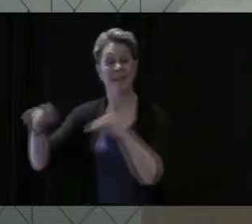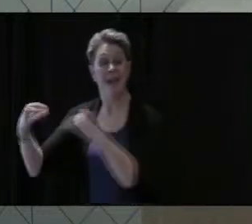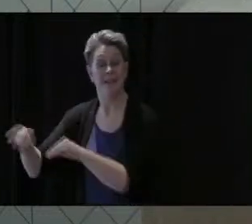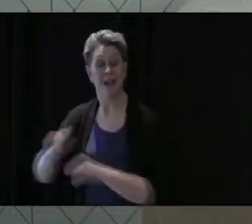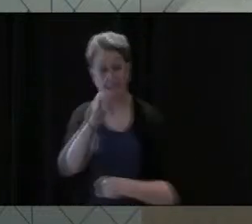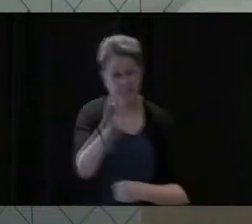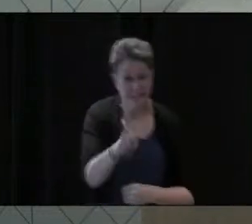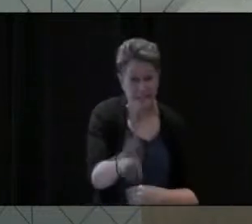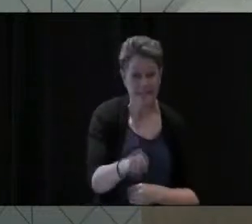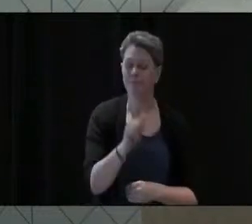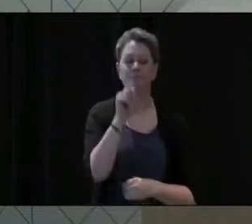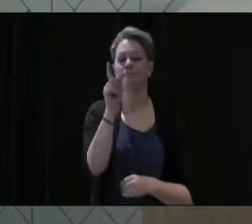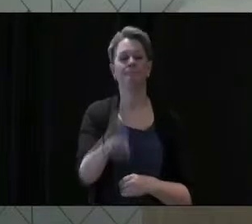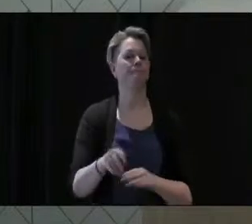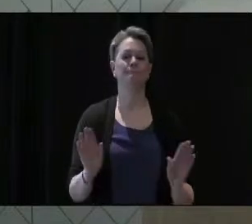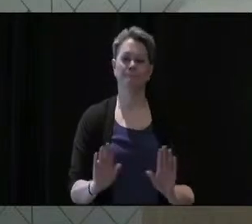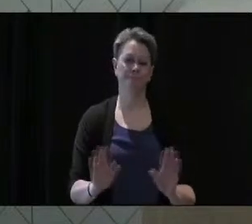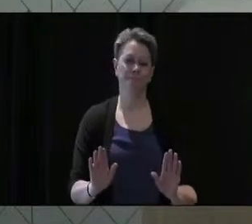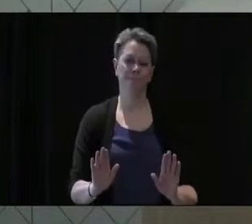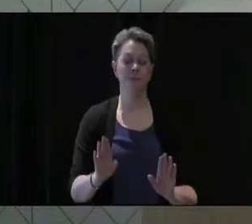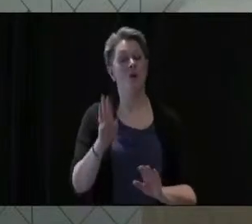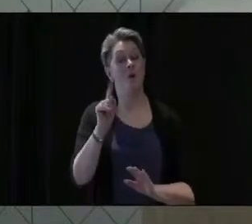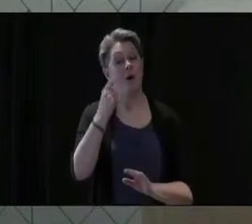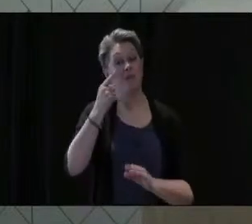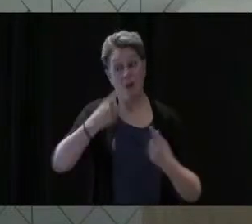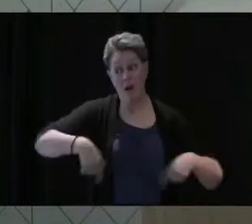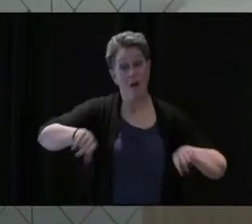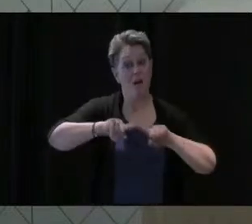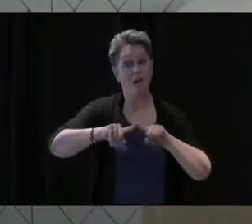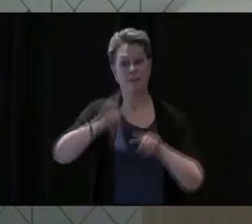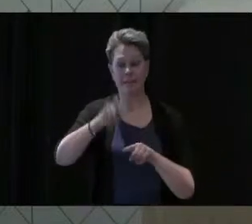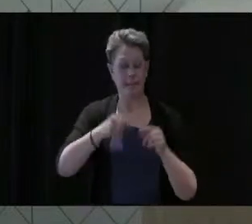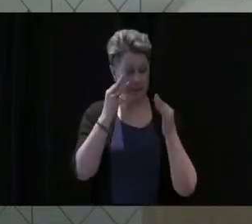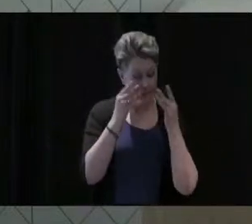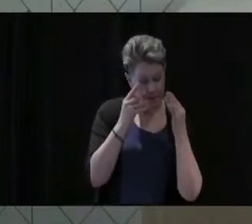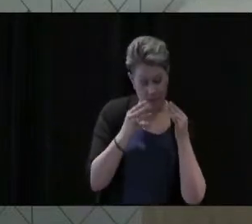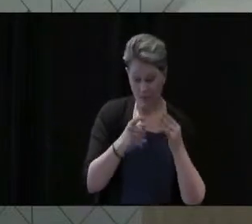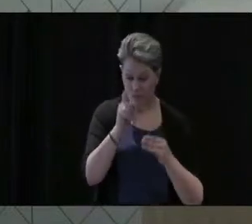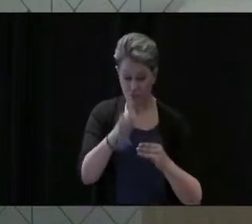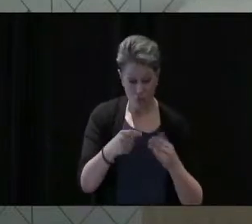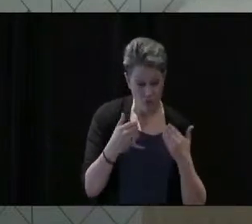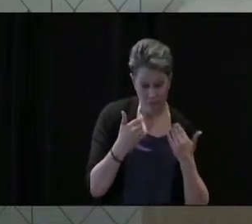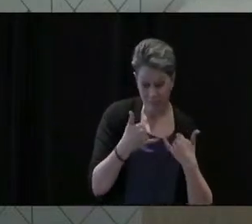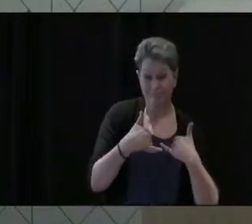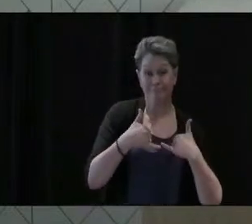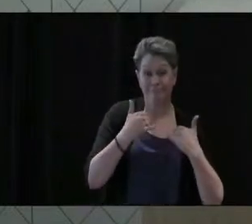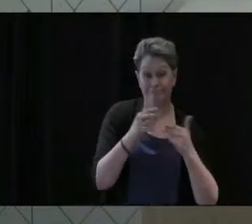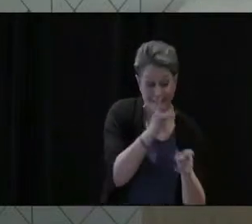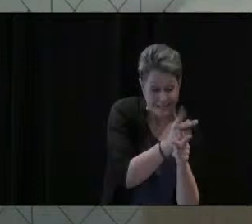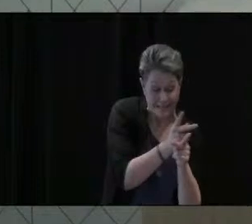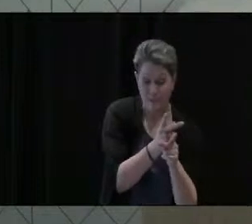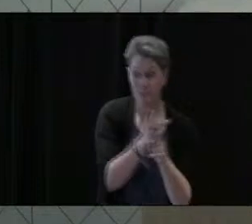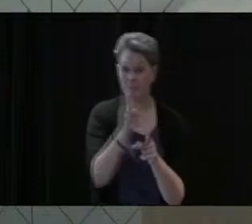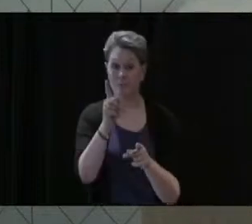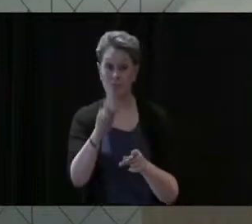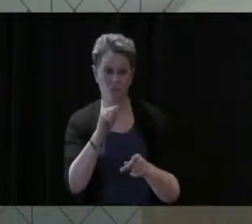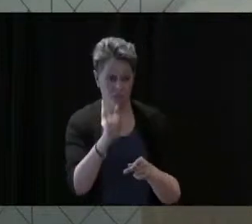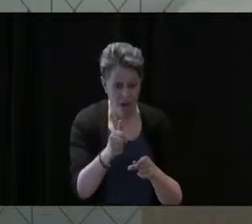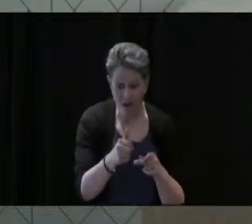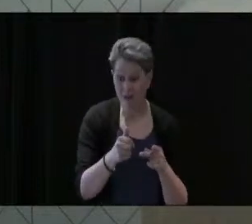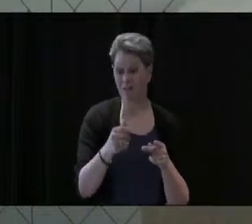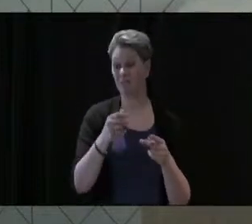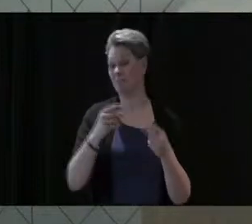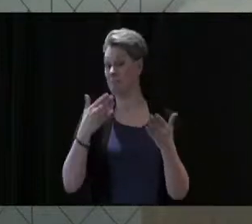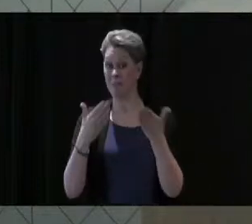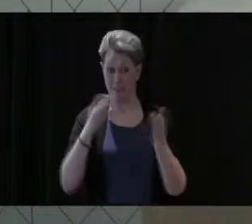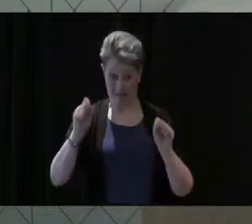But in order to get to work and to figure out what we should or should not own, or how much value we can recoup from